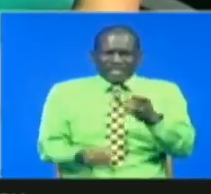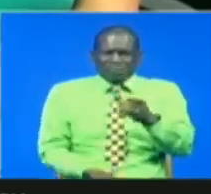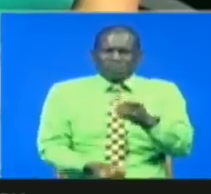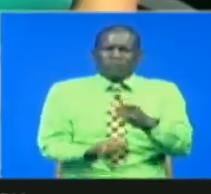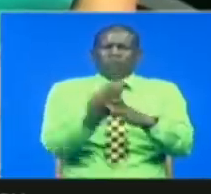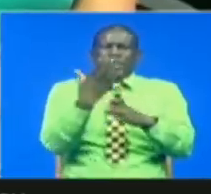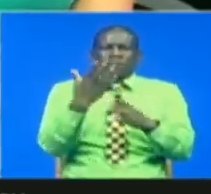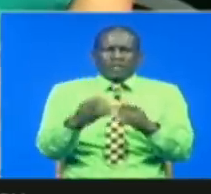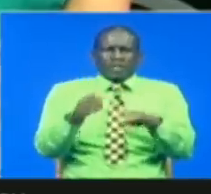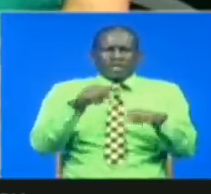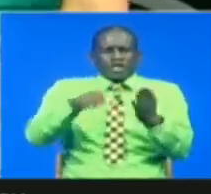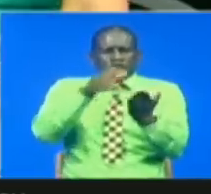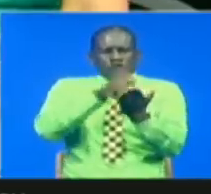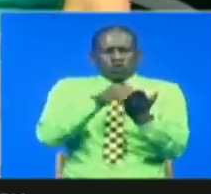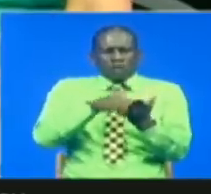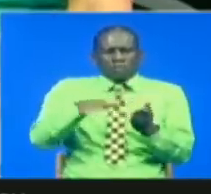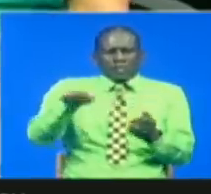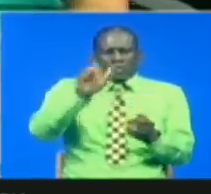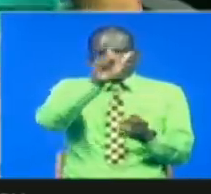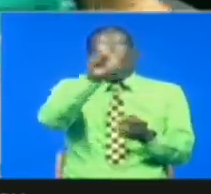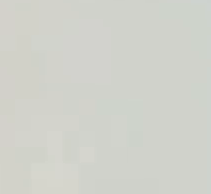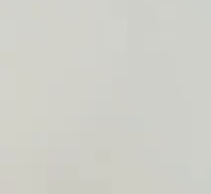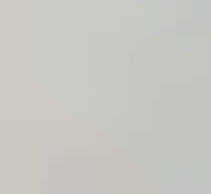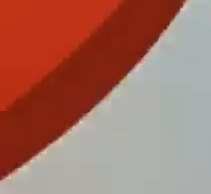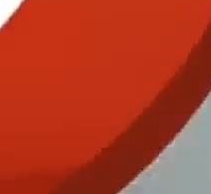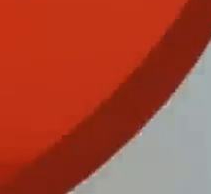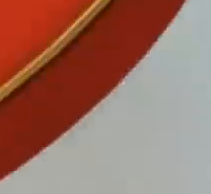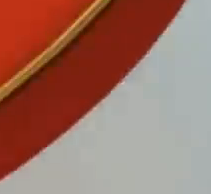stages in Ukambani.